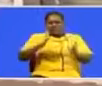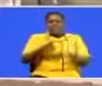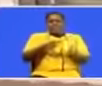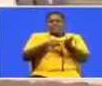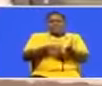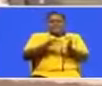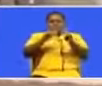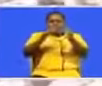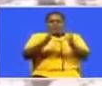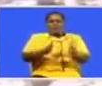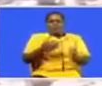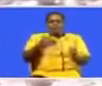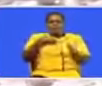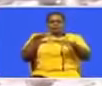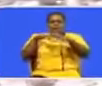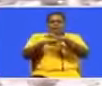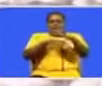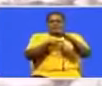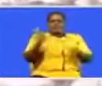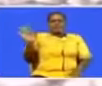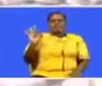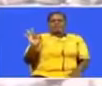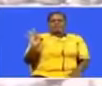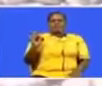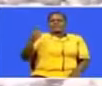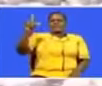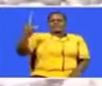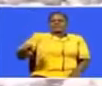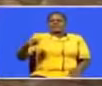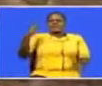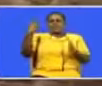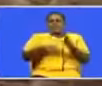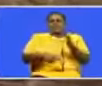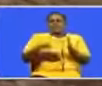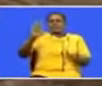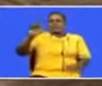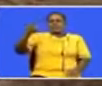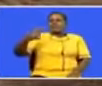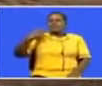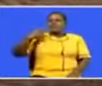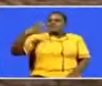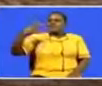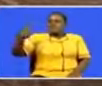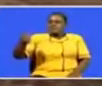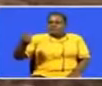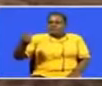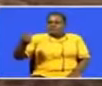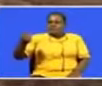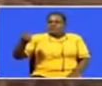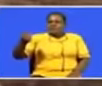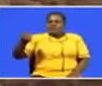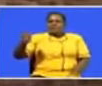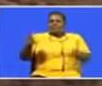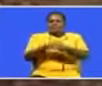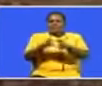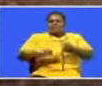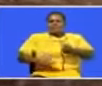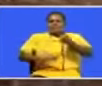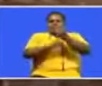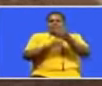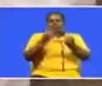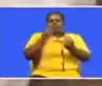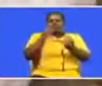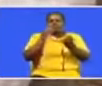maintained farmers will have access to fertilizer at a subsidized cost of 3,500, a move they say will boost